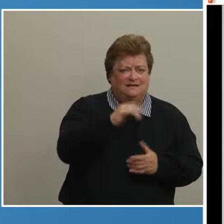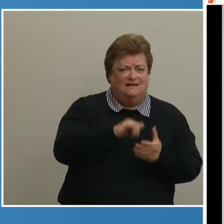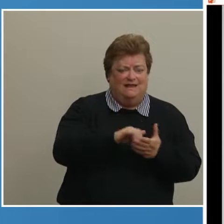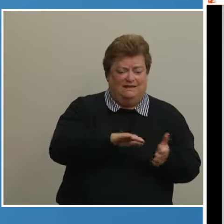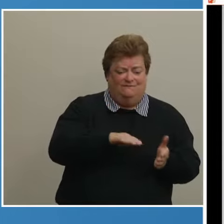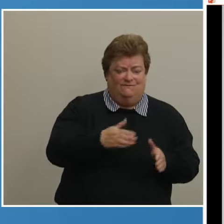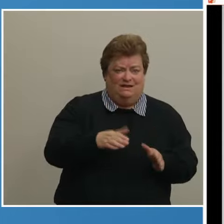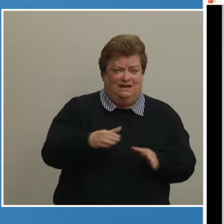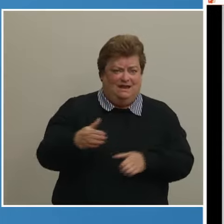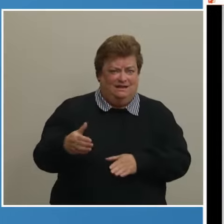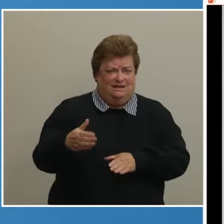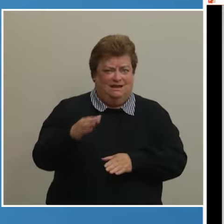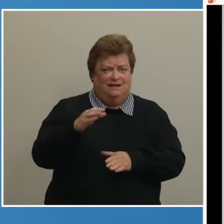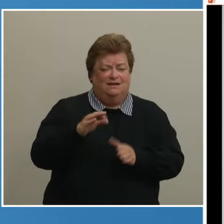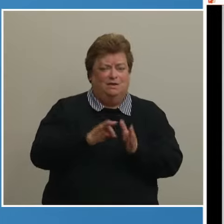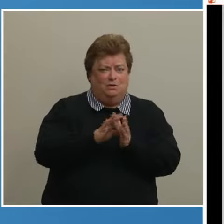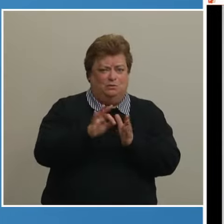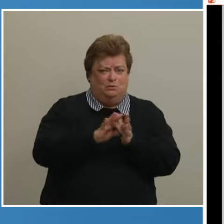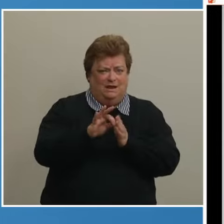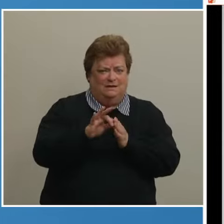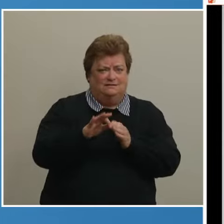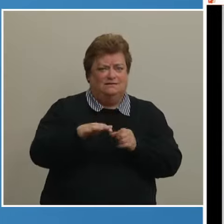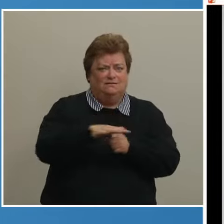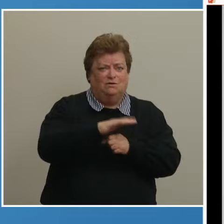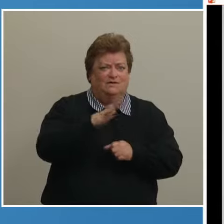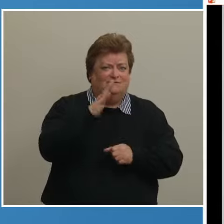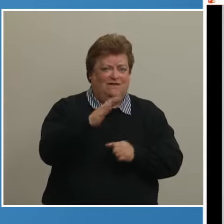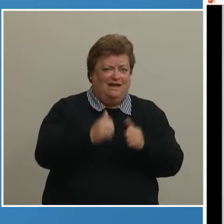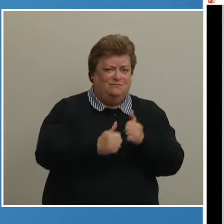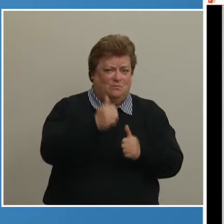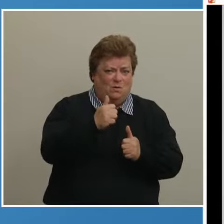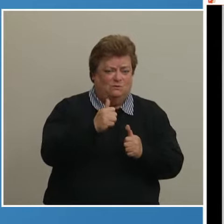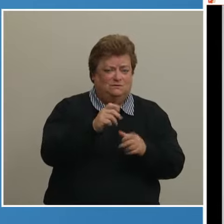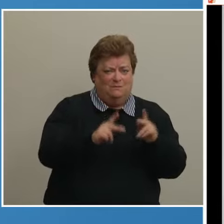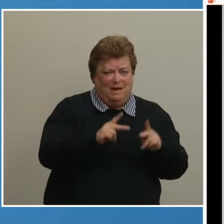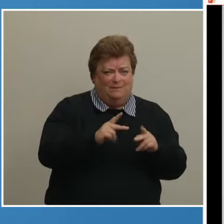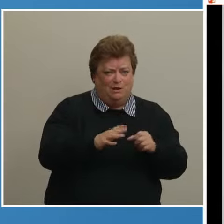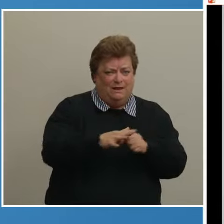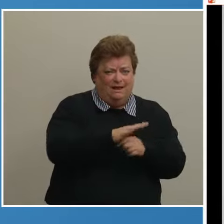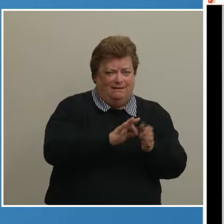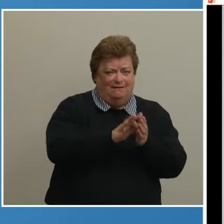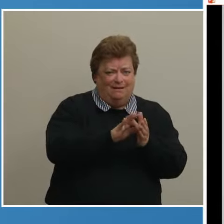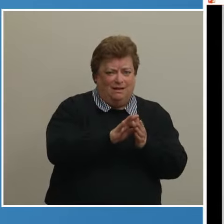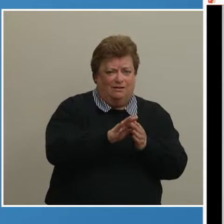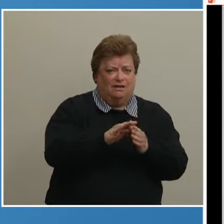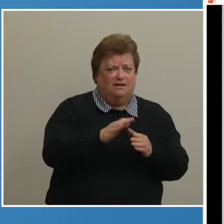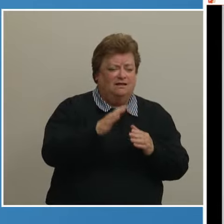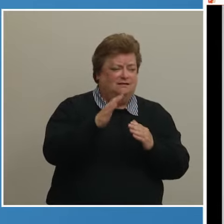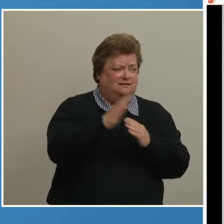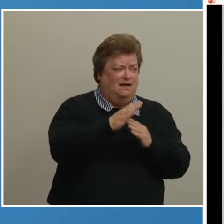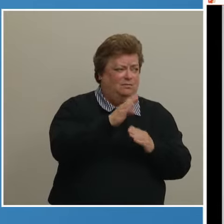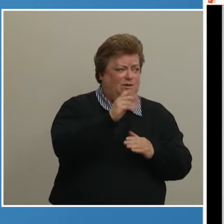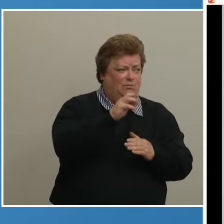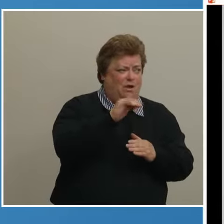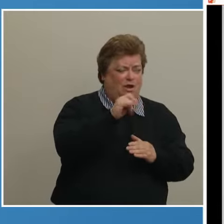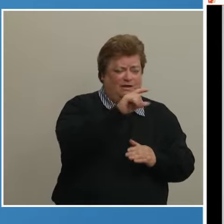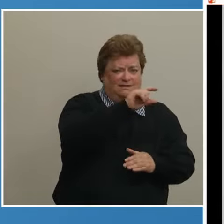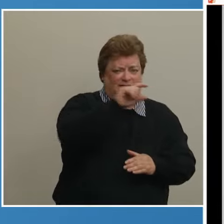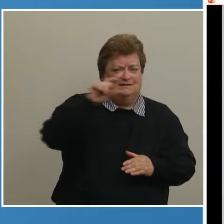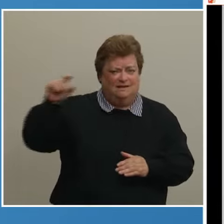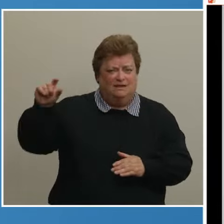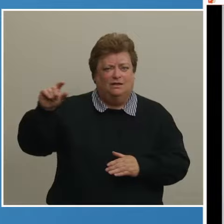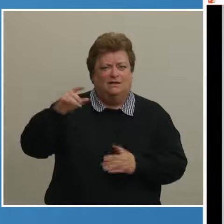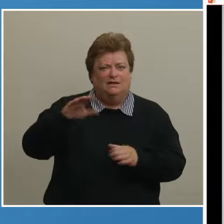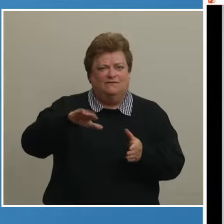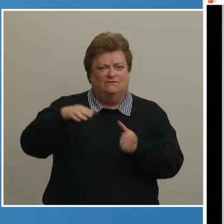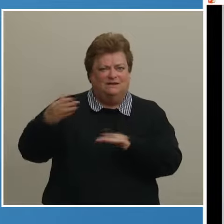fatality rates among the 5 most populated counties in the state. Now, the top bar in red represents the fatality rate for